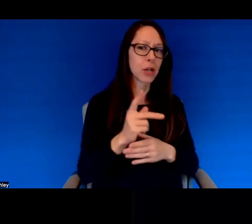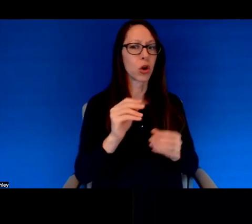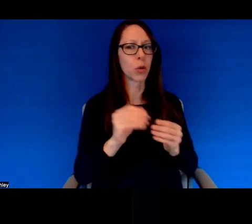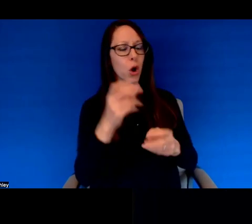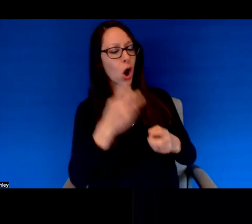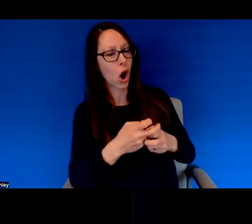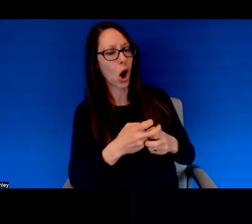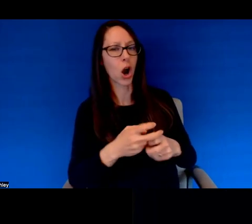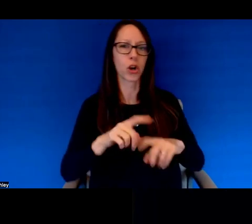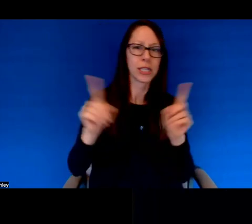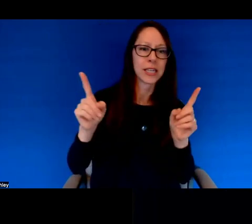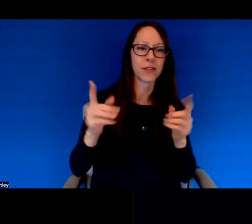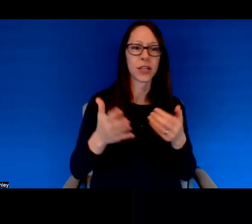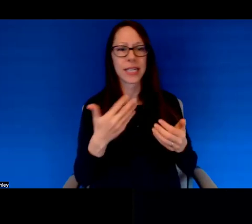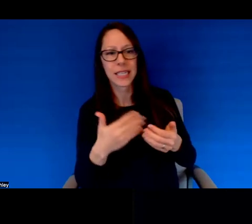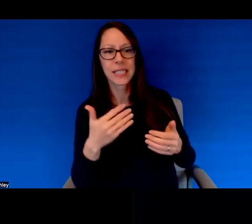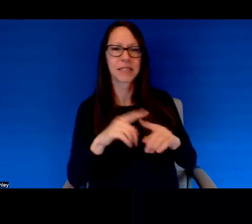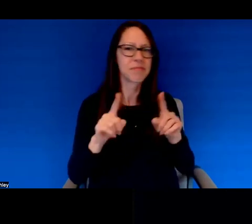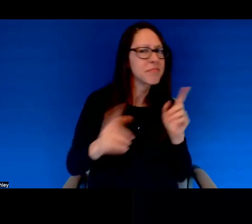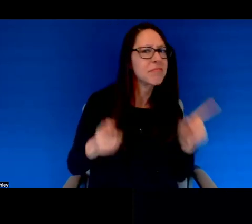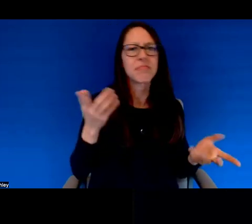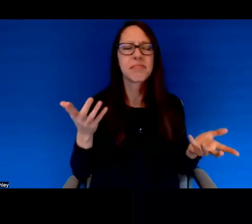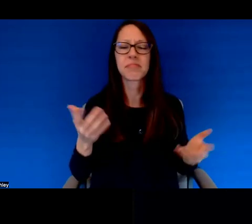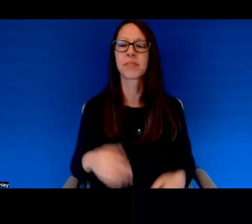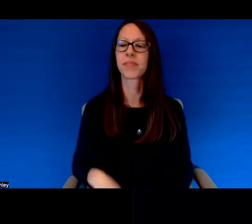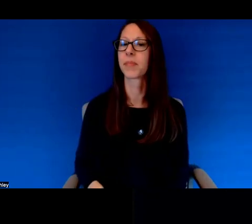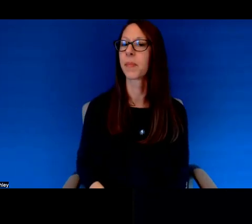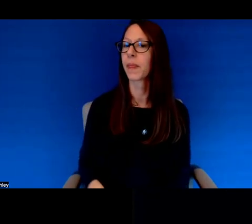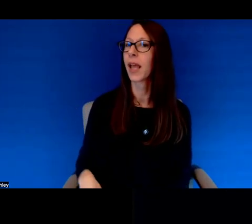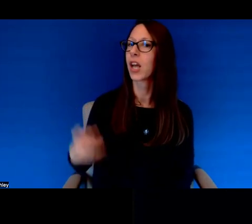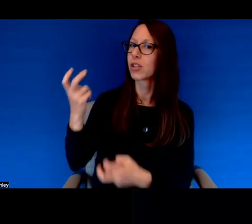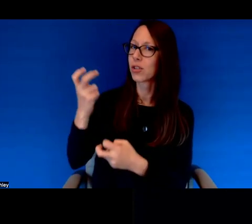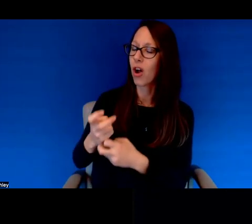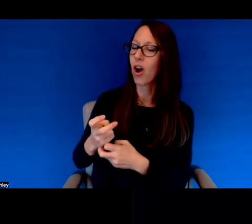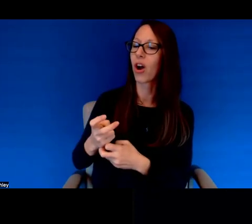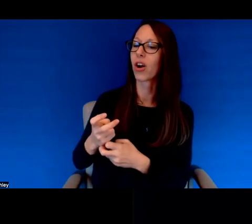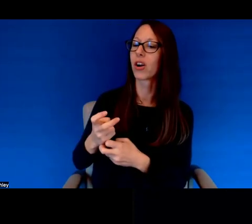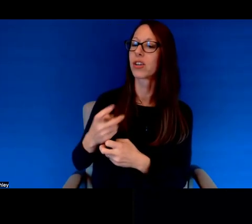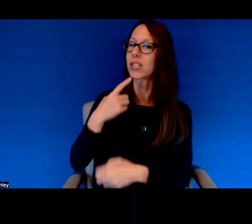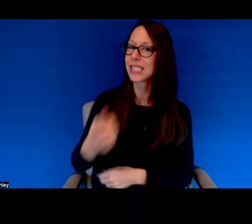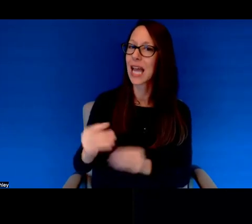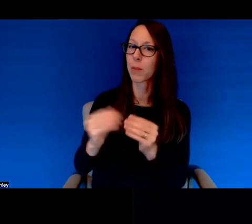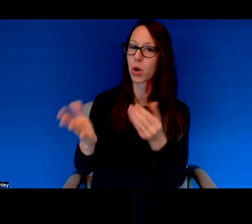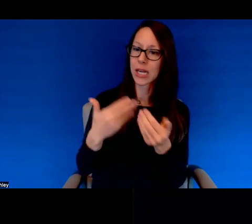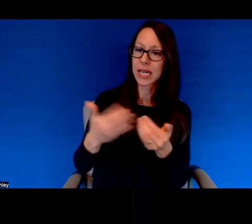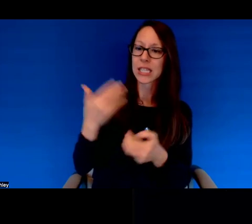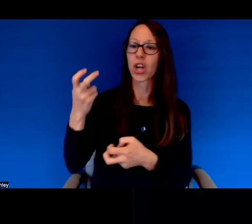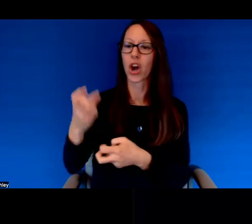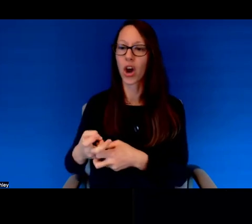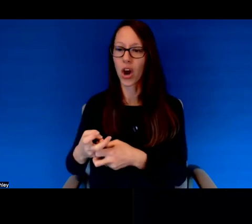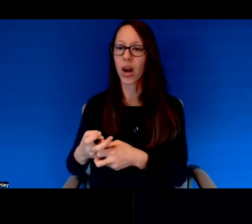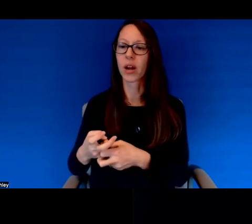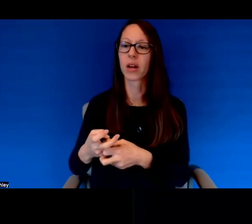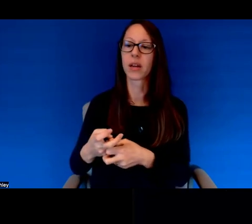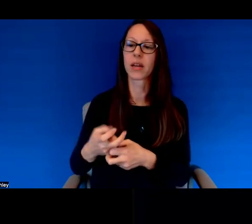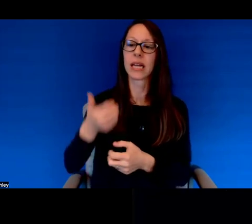different ones? I I think it would be hard to say whether it's easier or harder. I think that